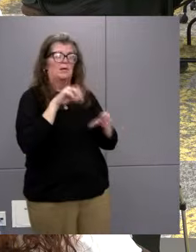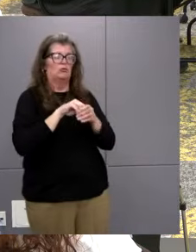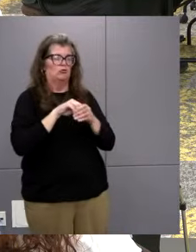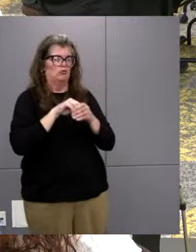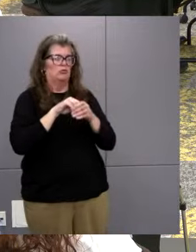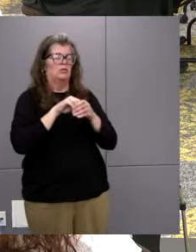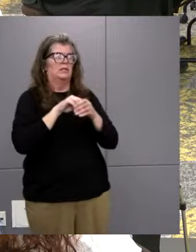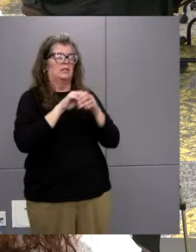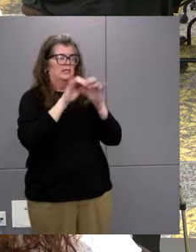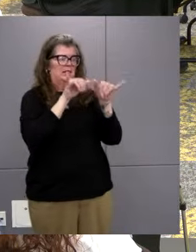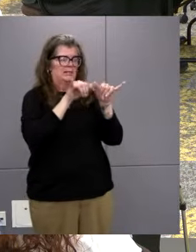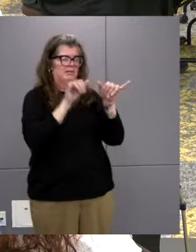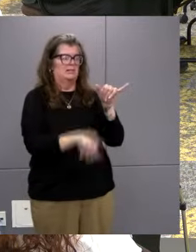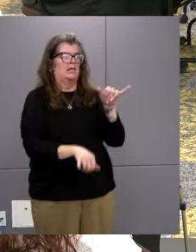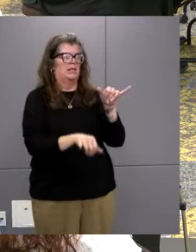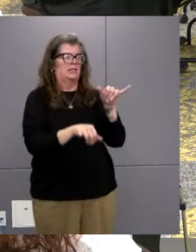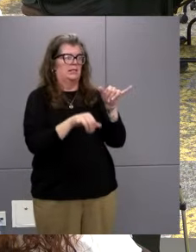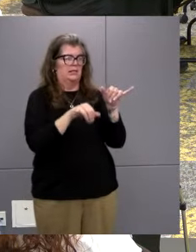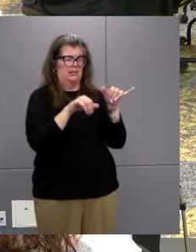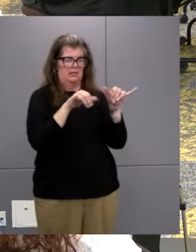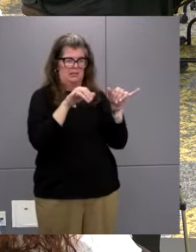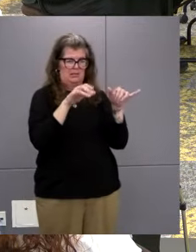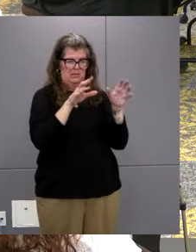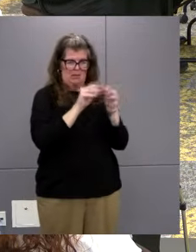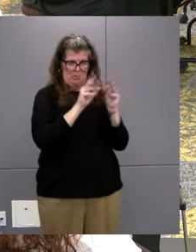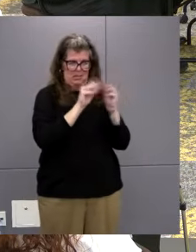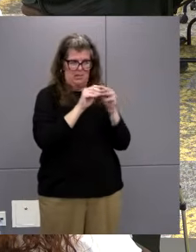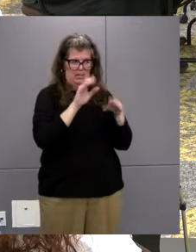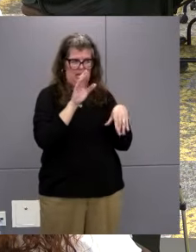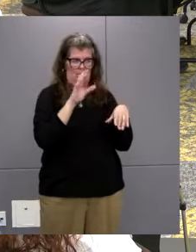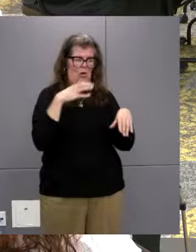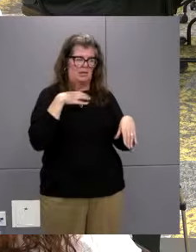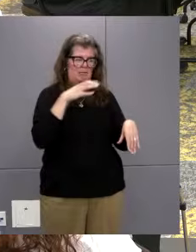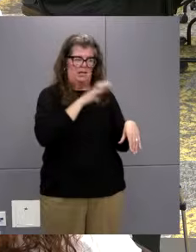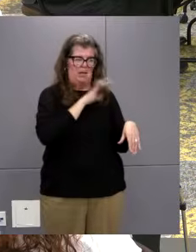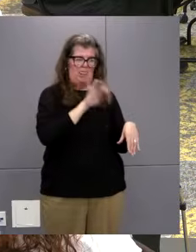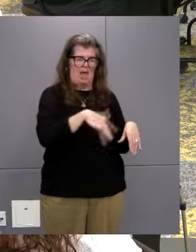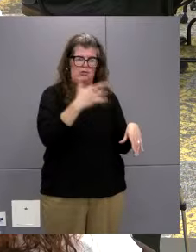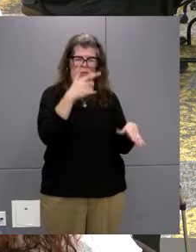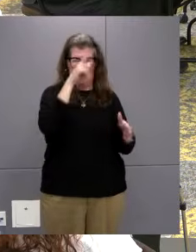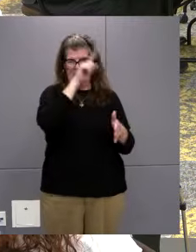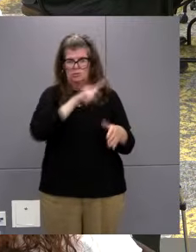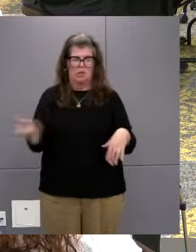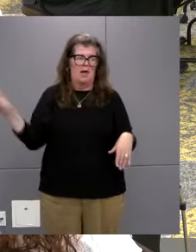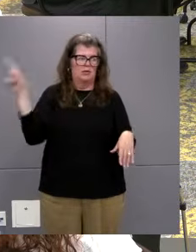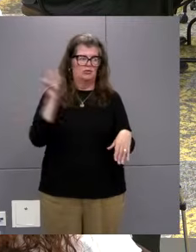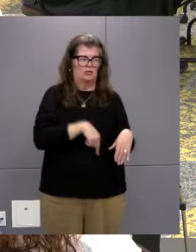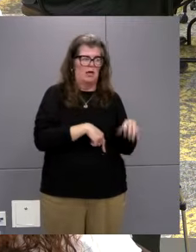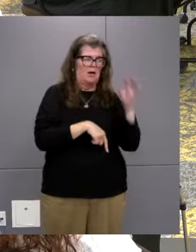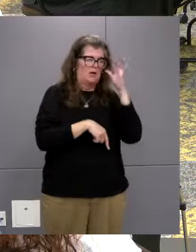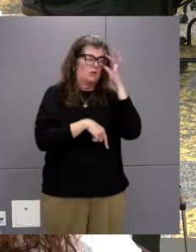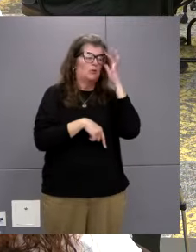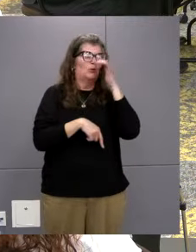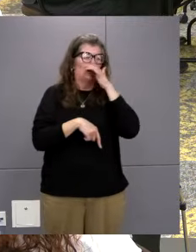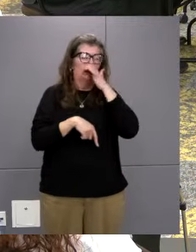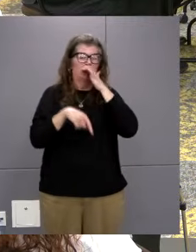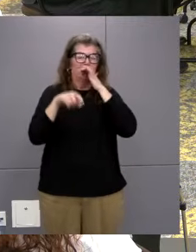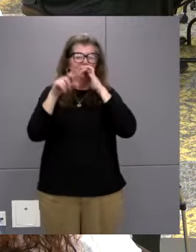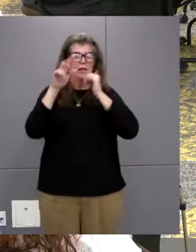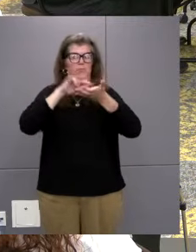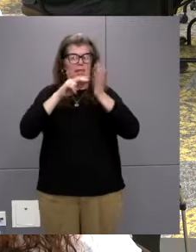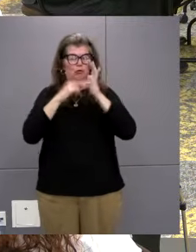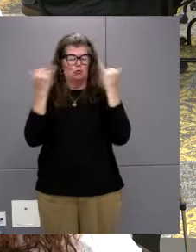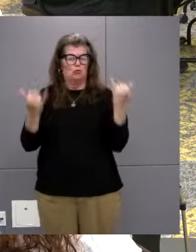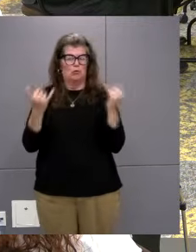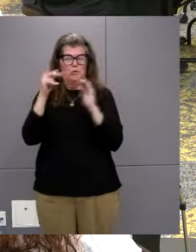So that's what is said here. You asked why it was slashed out, is because it refers to the entire No, I current policy. No,